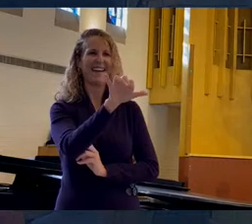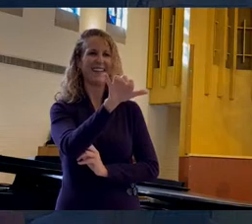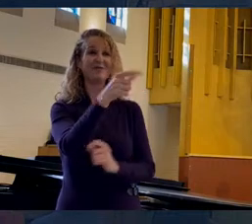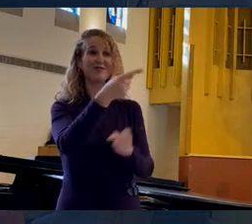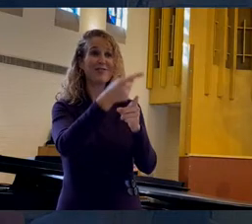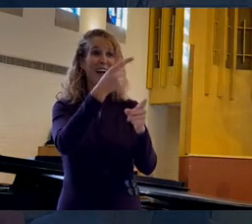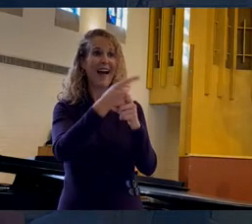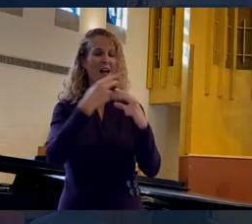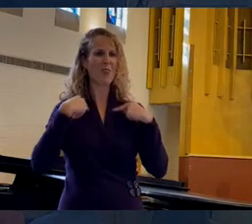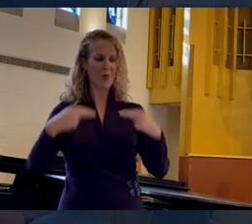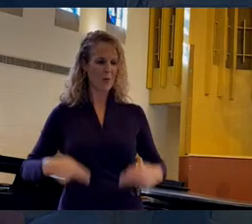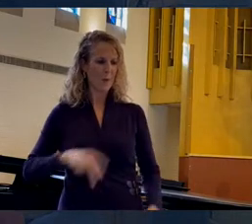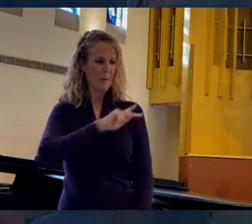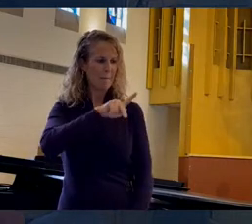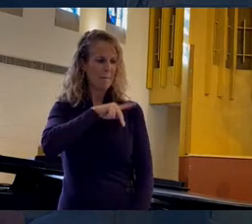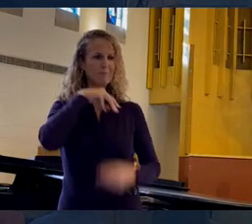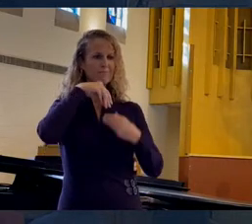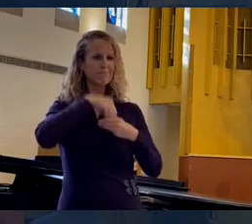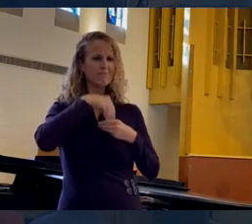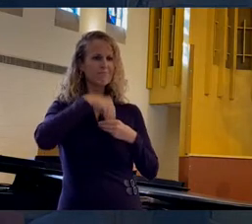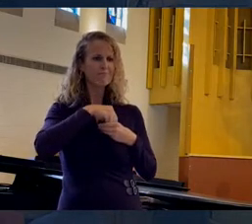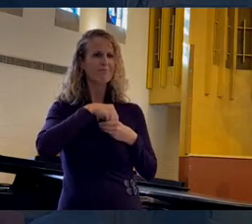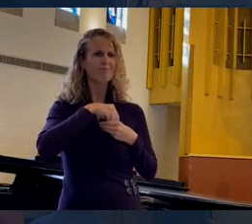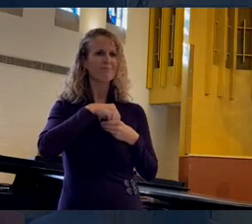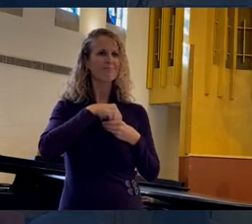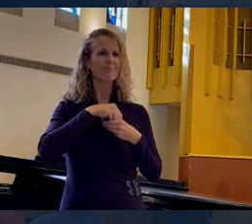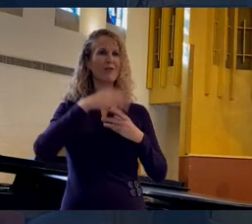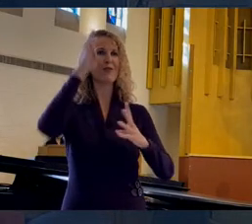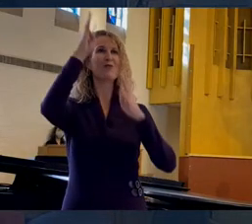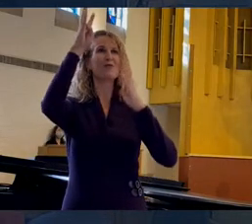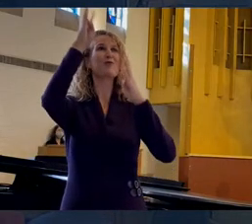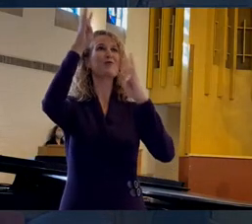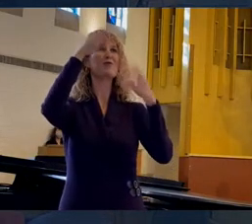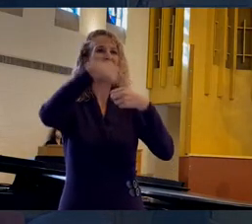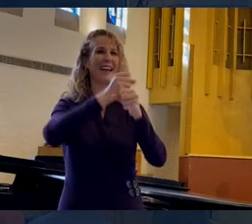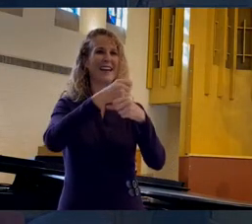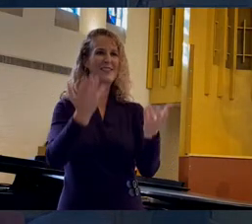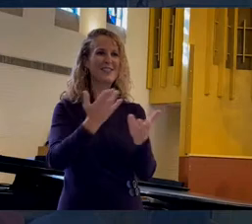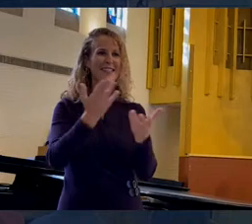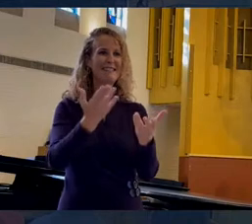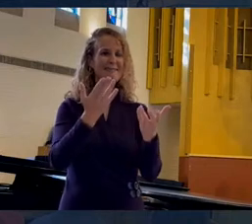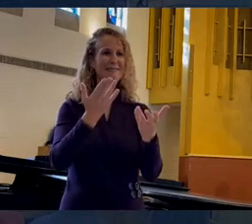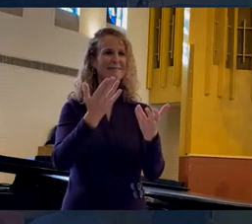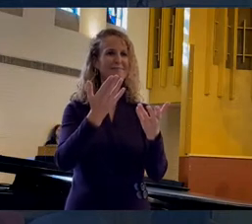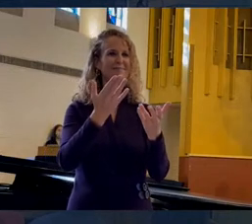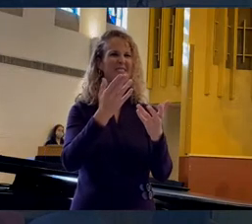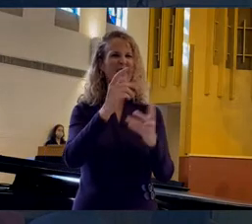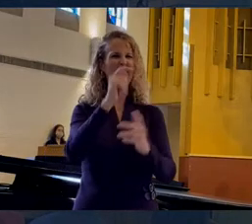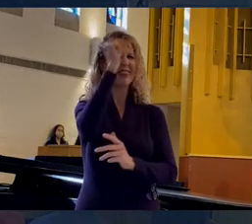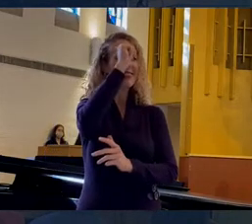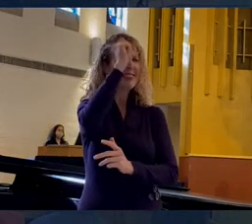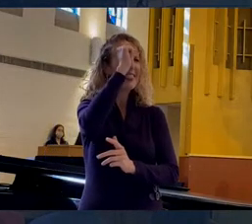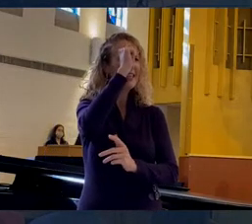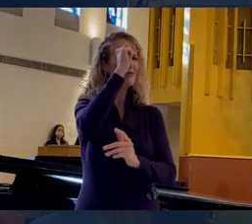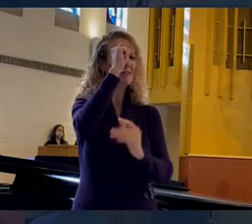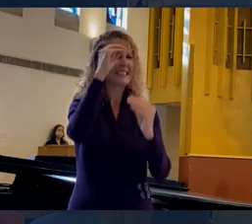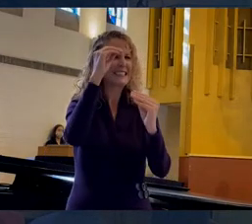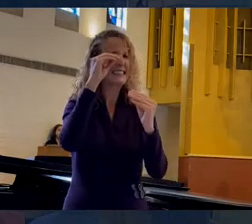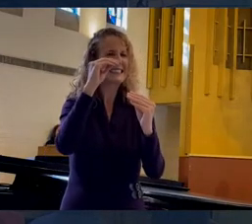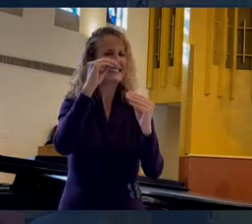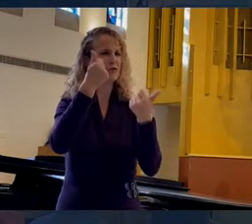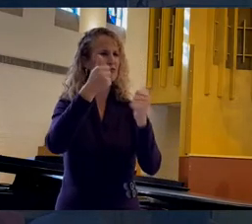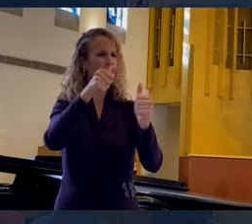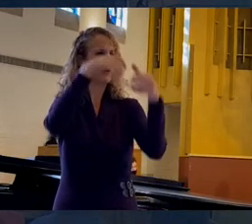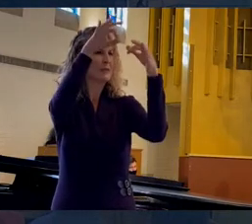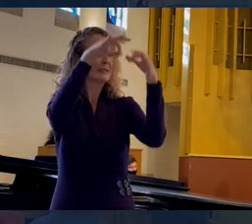The beauty of the human person, the beauty of creation, the beauty of theory, that tries